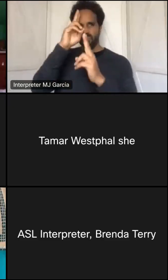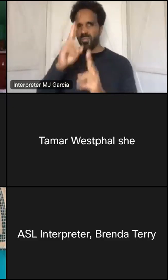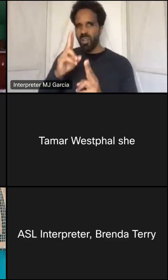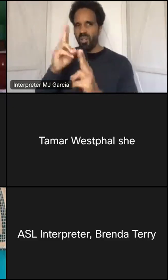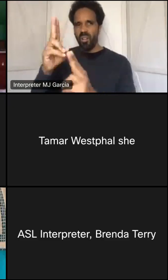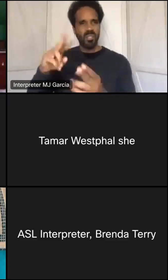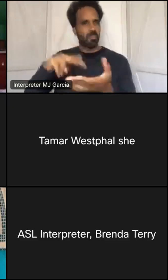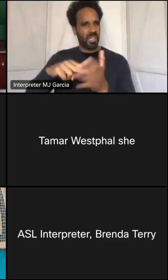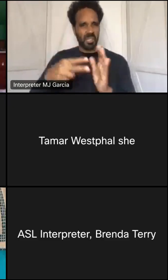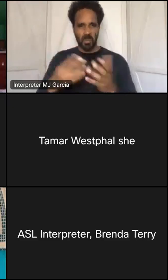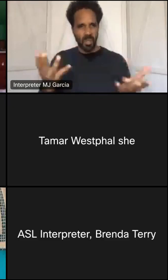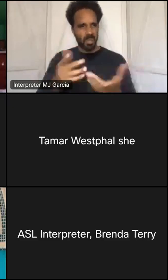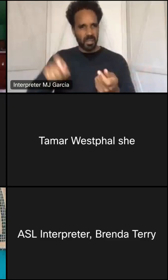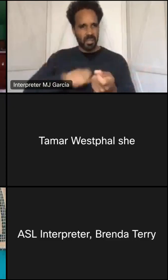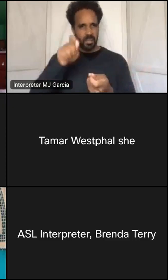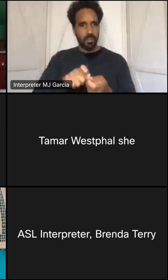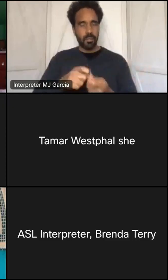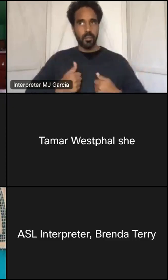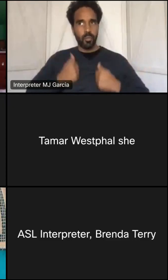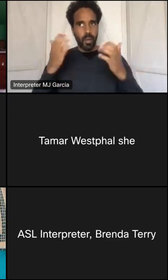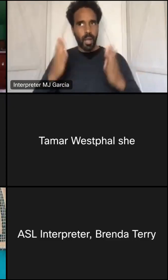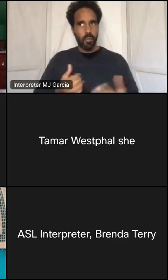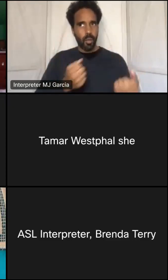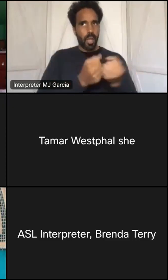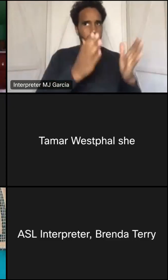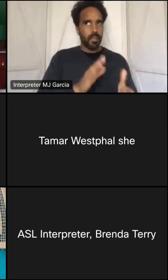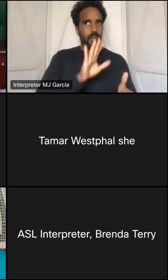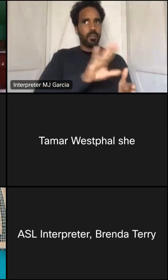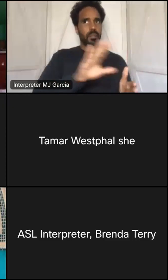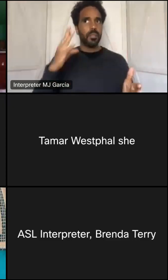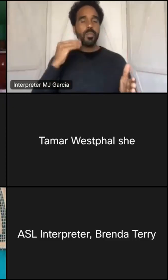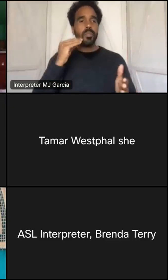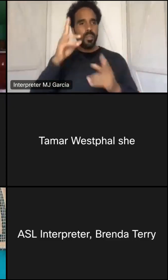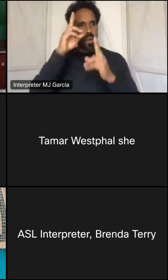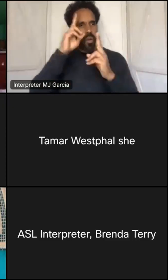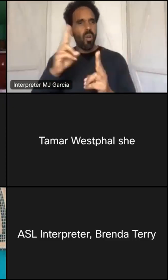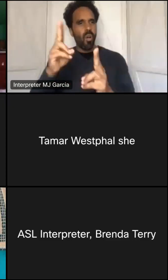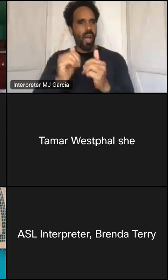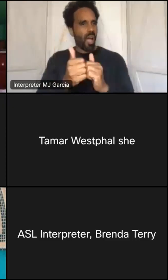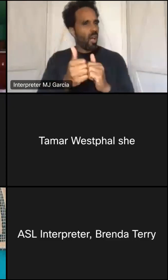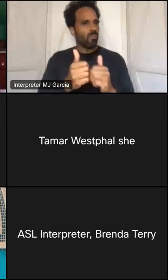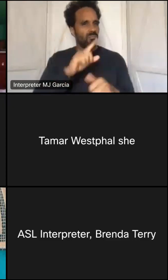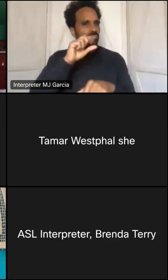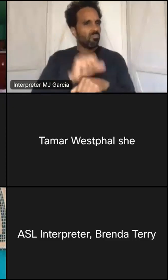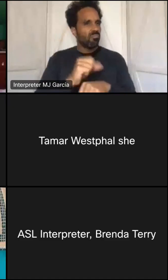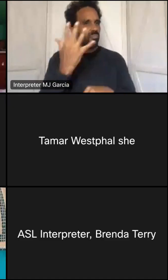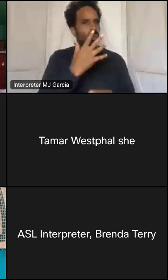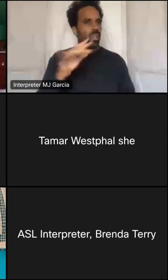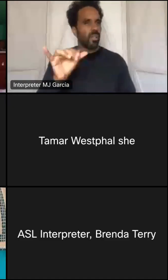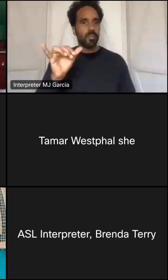of survivors and advocates and of the work and experience that we have. And so, Estella, can we start with you this time?